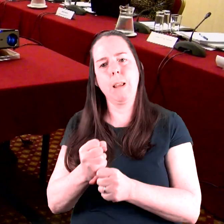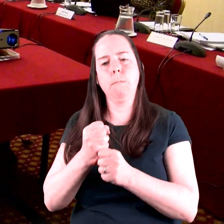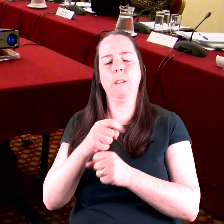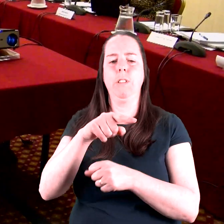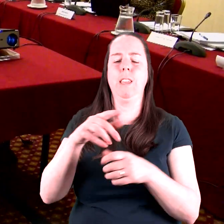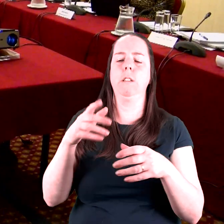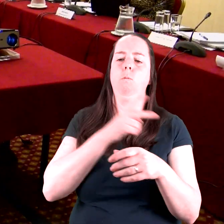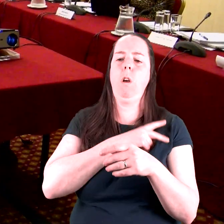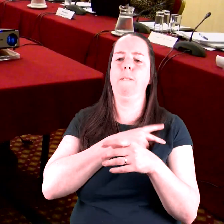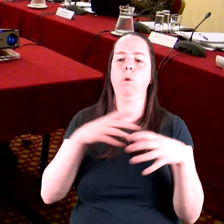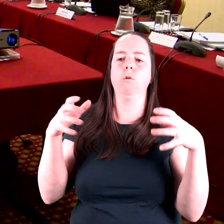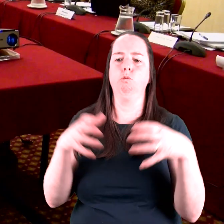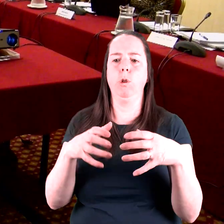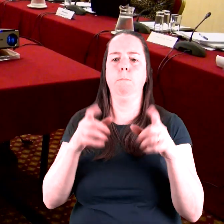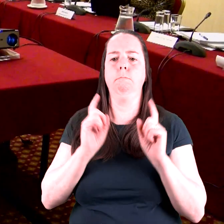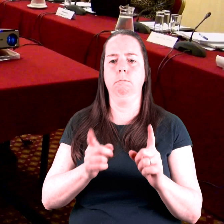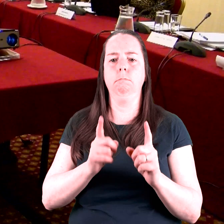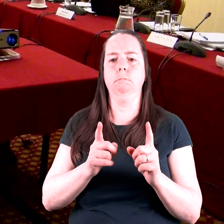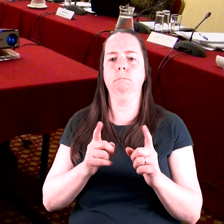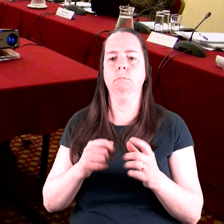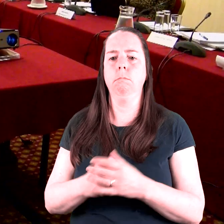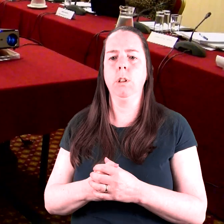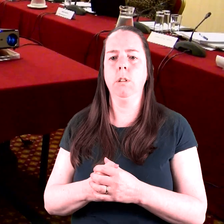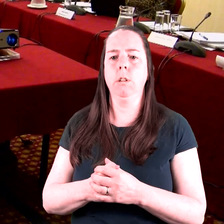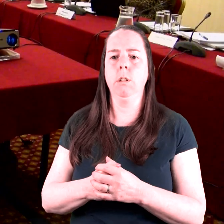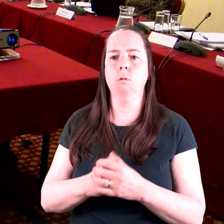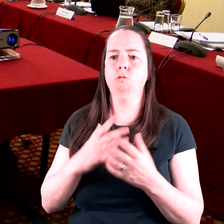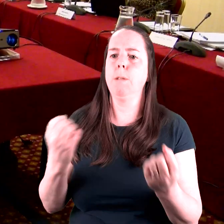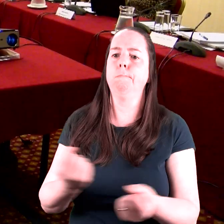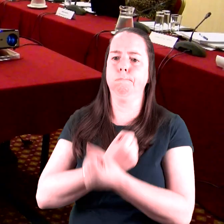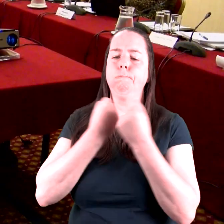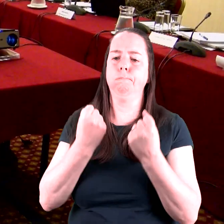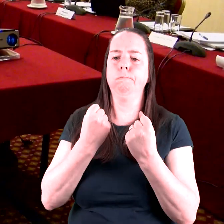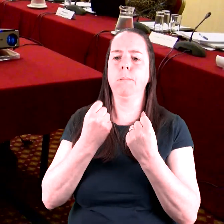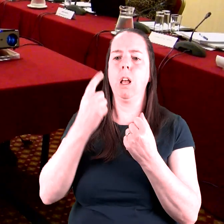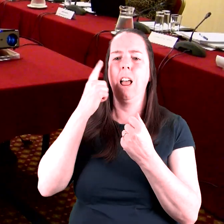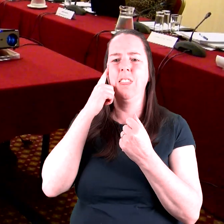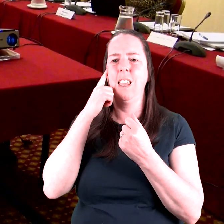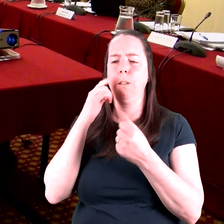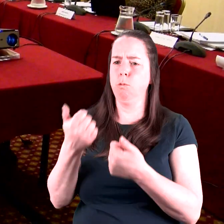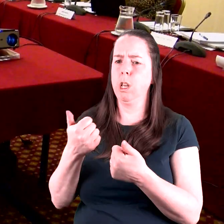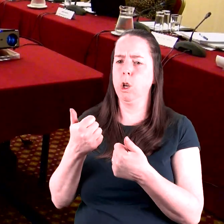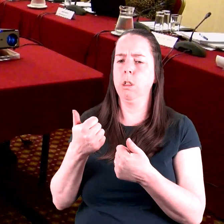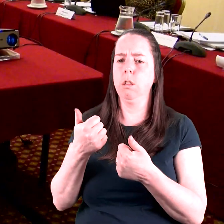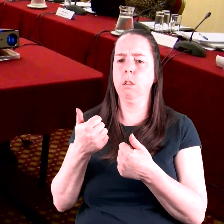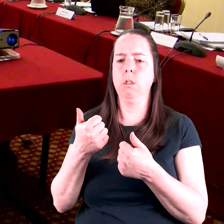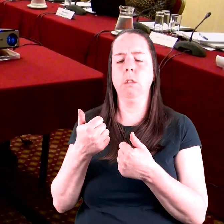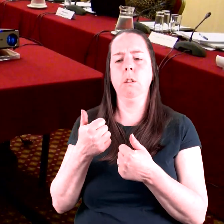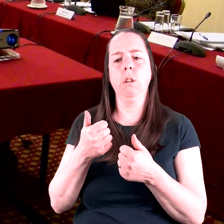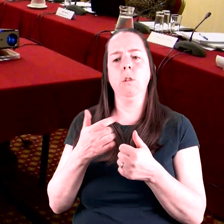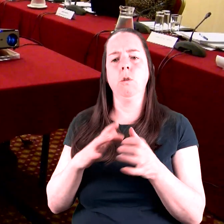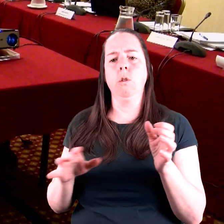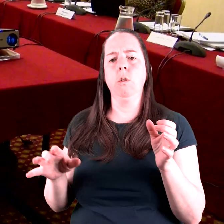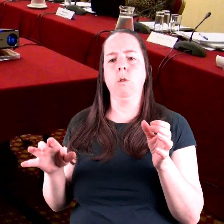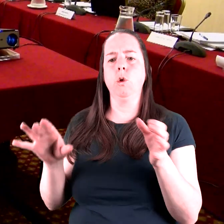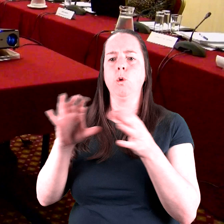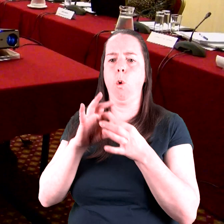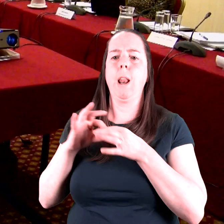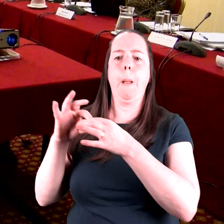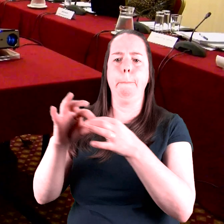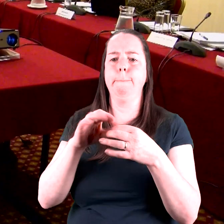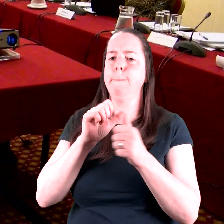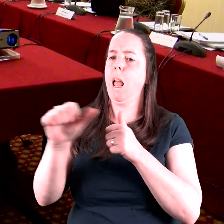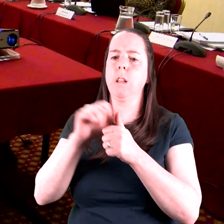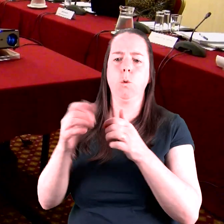commitment for this workforce group is really powerful, and I think it would be a good thing to join